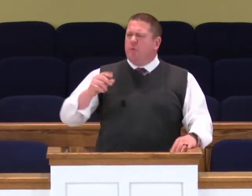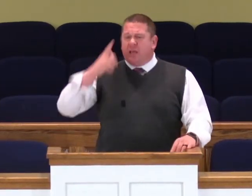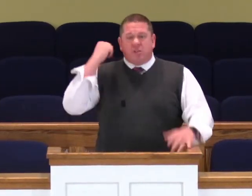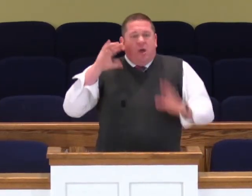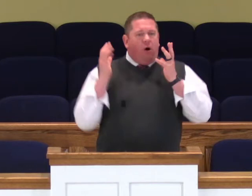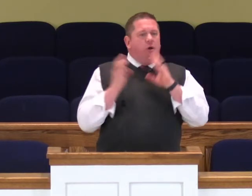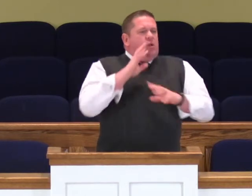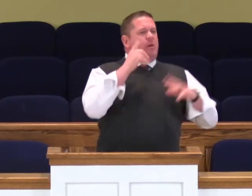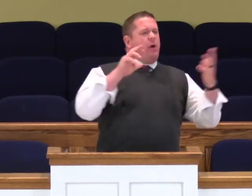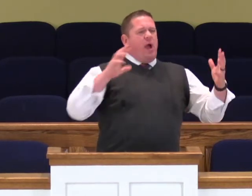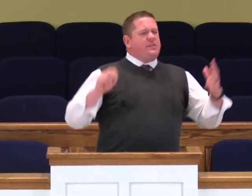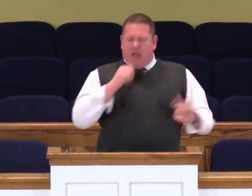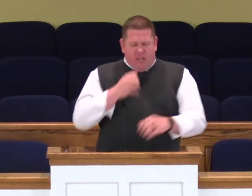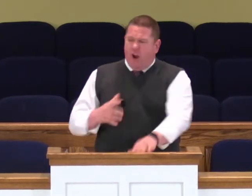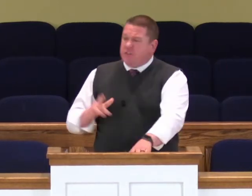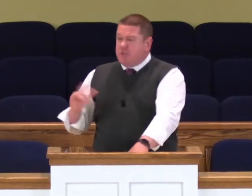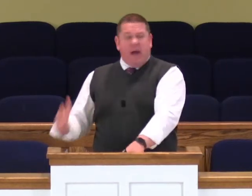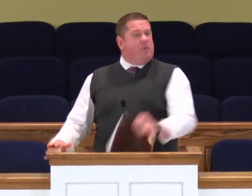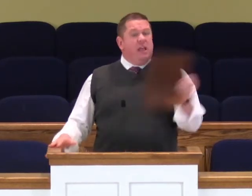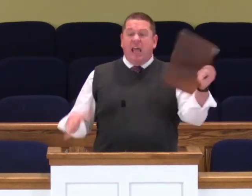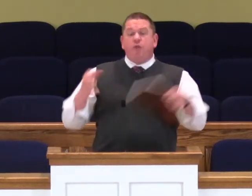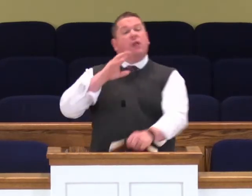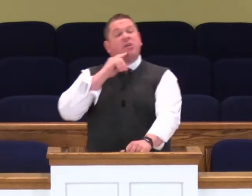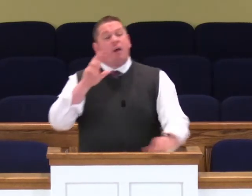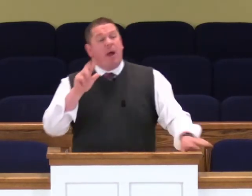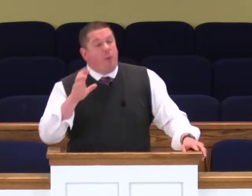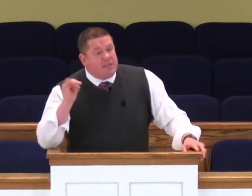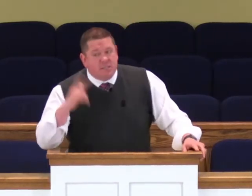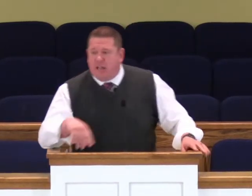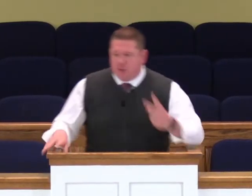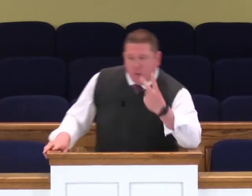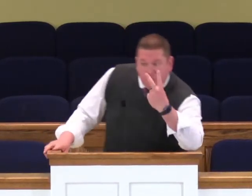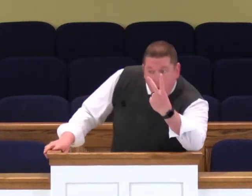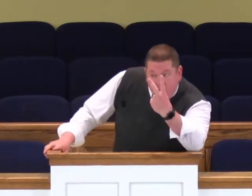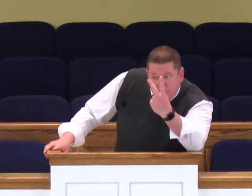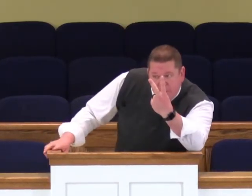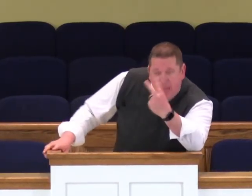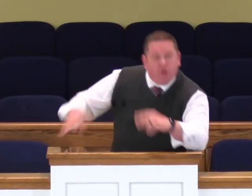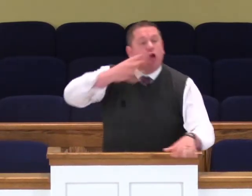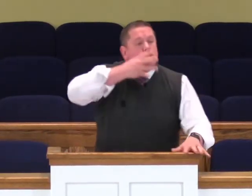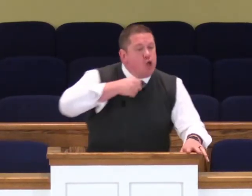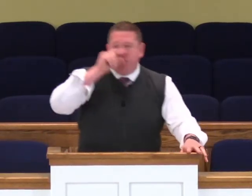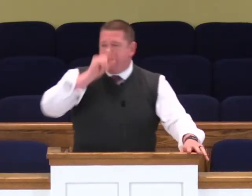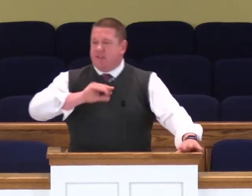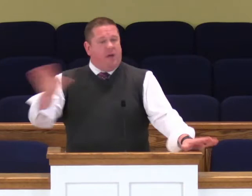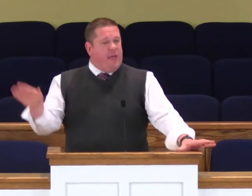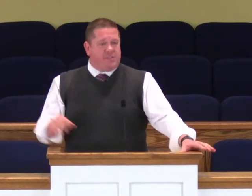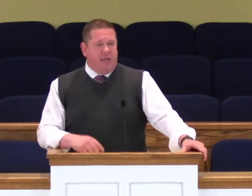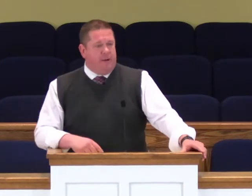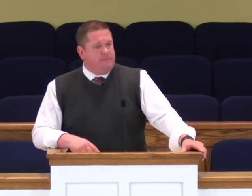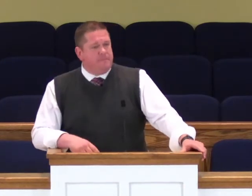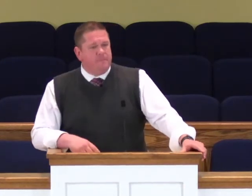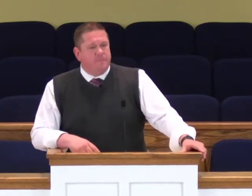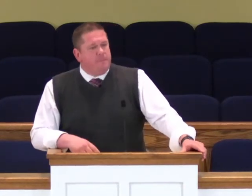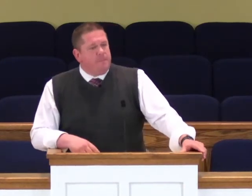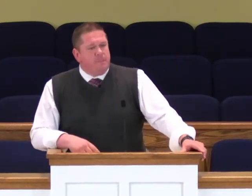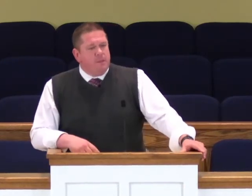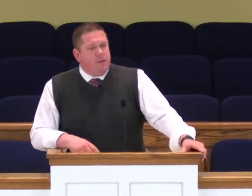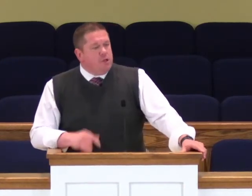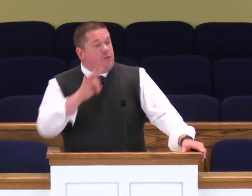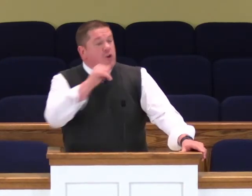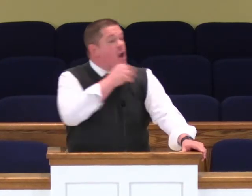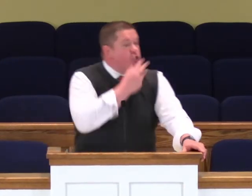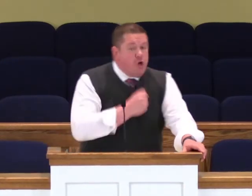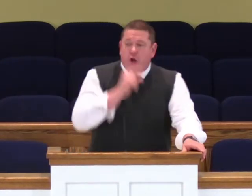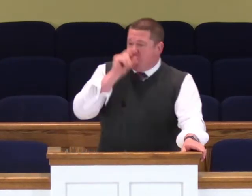people do because, oh, you're talking about races. I don't get nervous. It's Bible. And if you want to talk about races today, there's only two of them in the Bible, Jew and Gentile, and that's it.